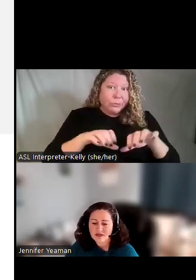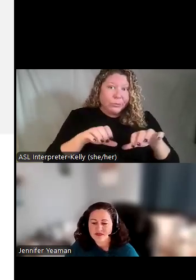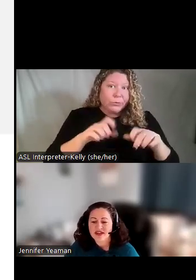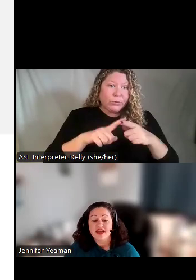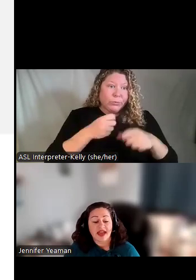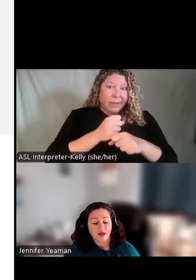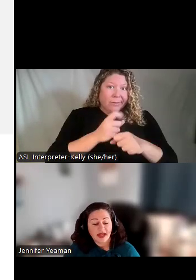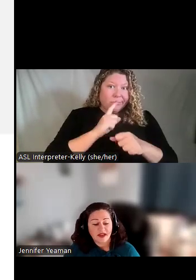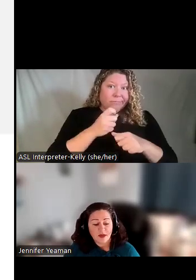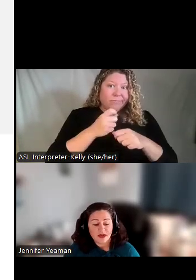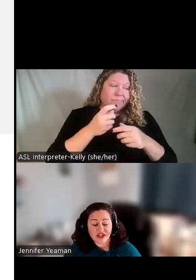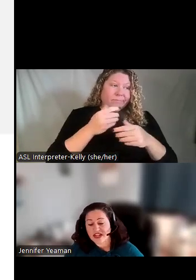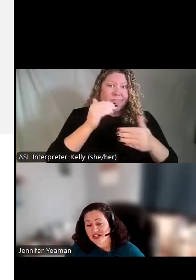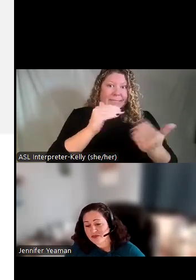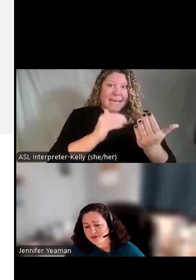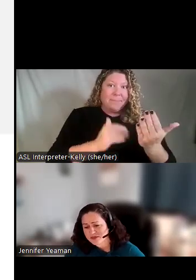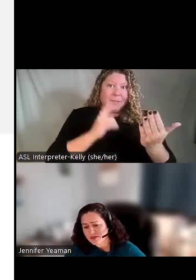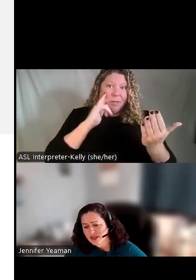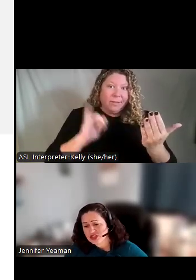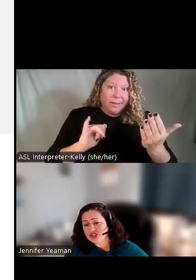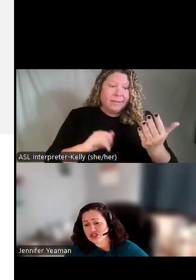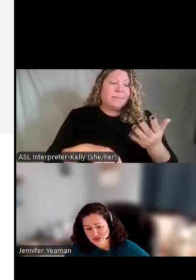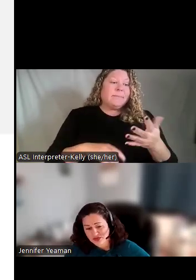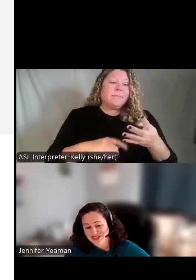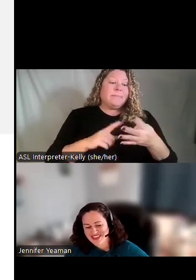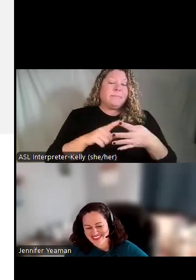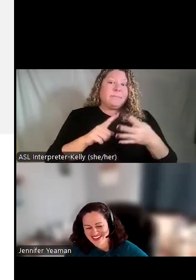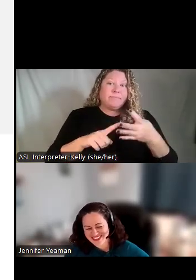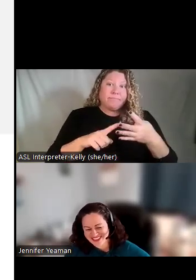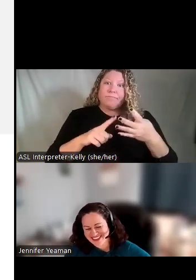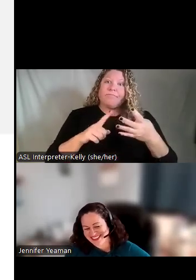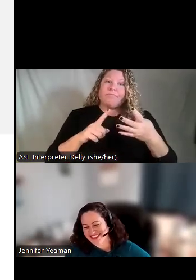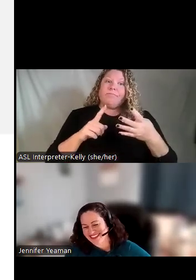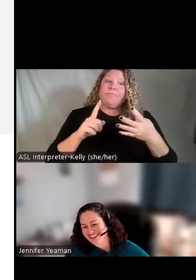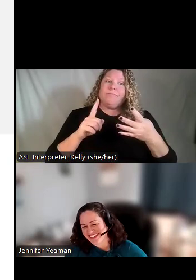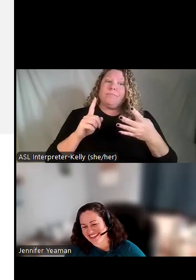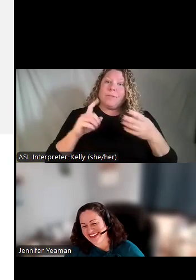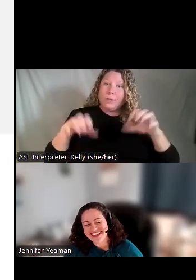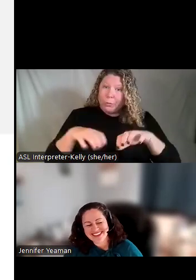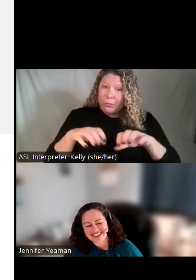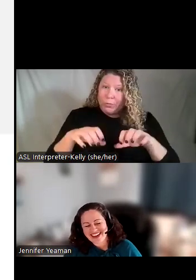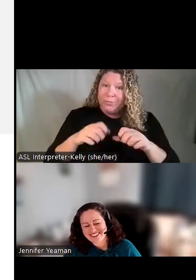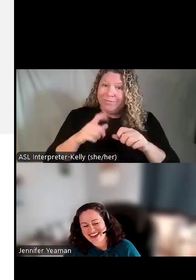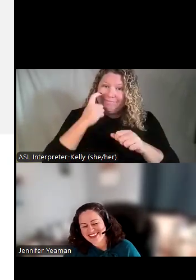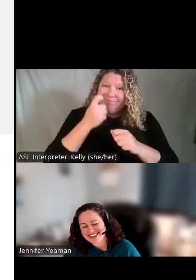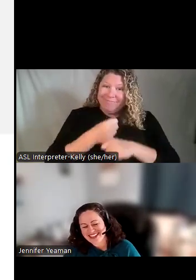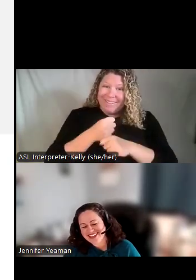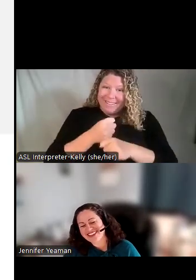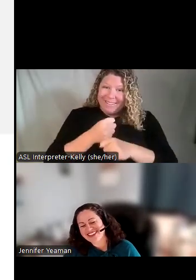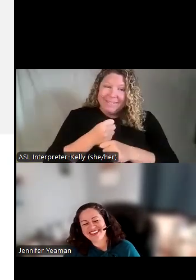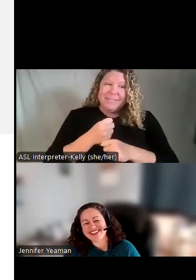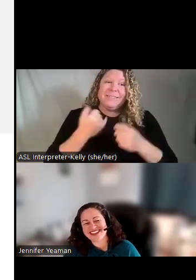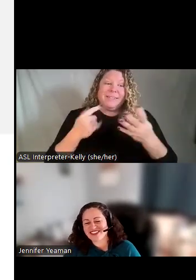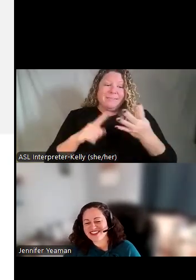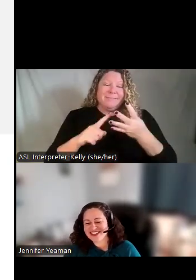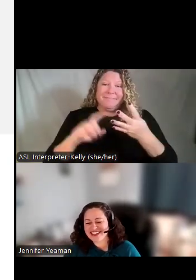card created. And we had the opportunity to do. We had the opportunity to create our card. So now we're at the C,